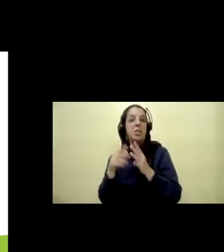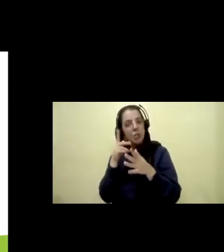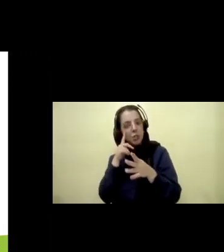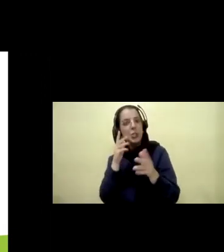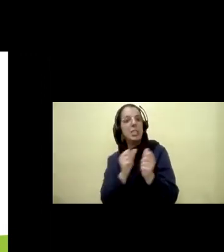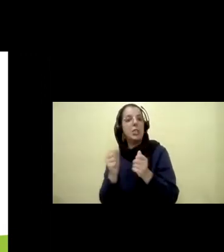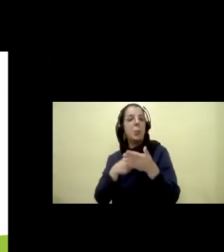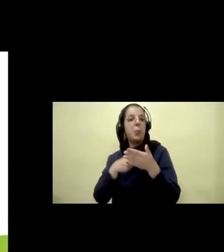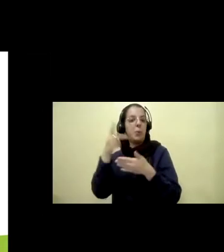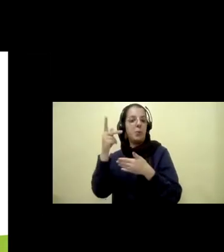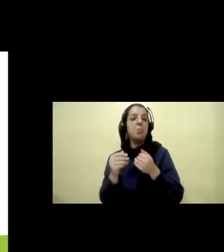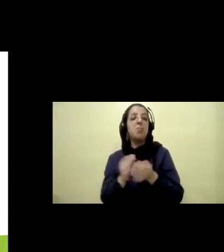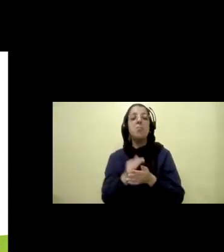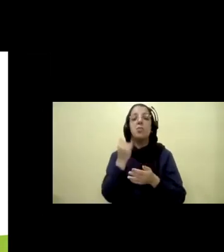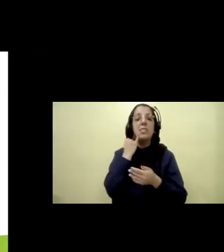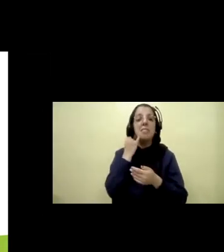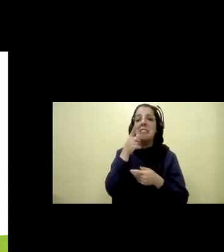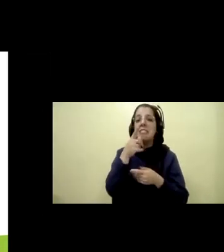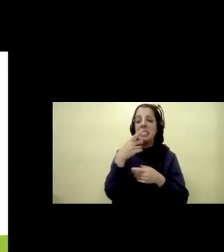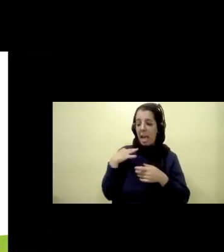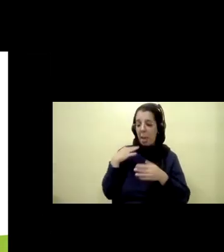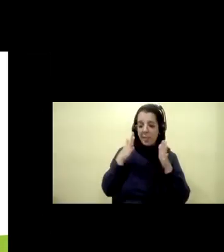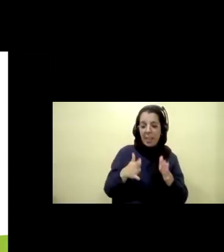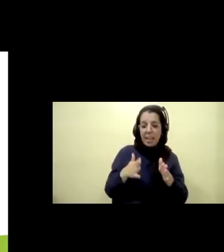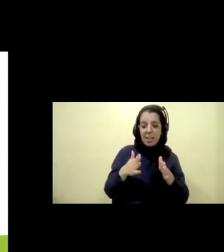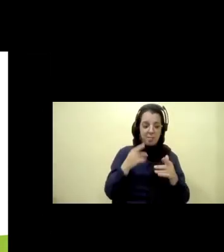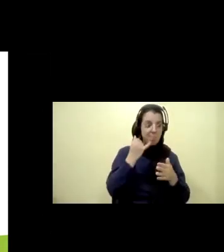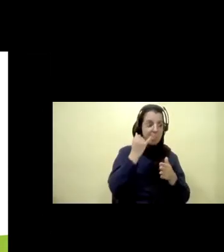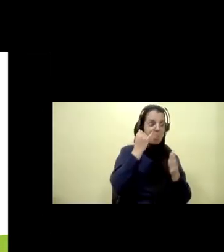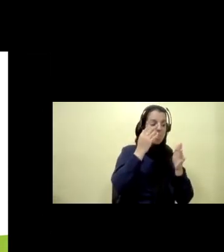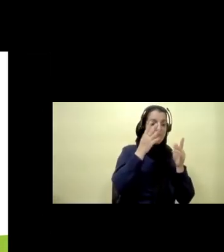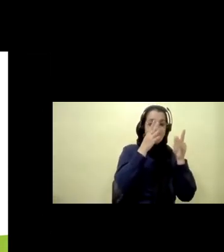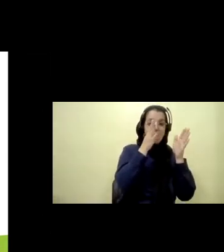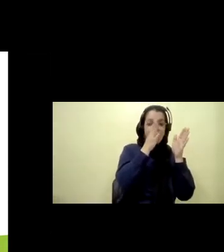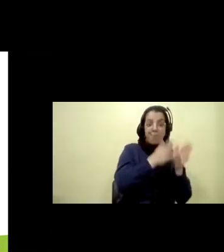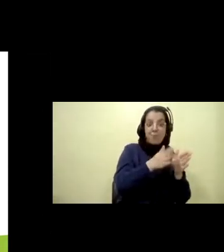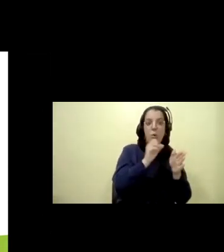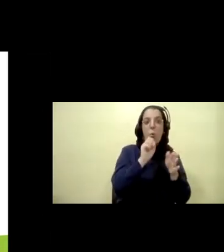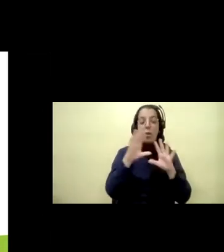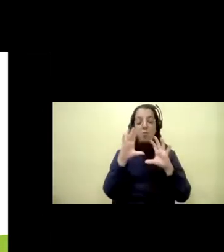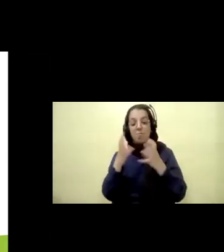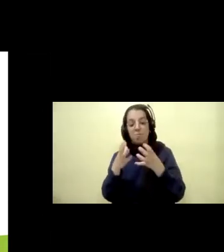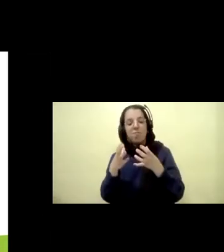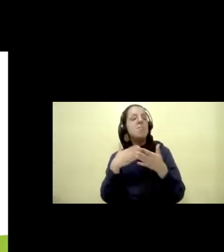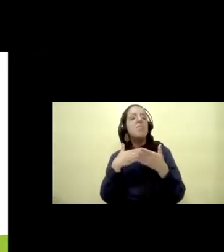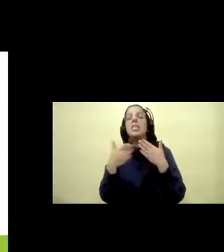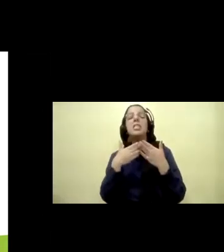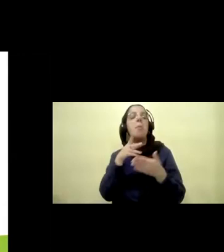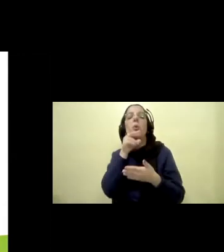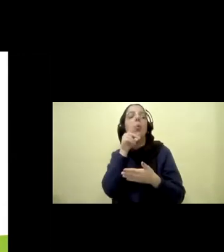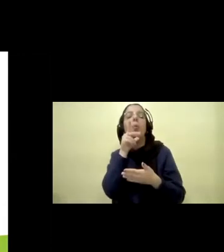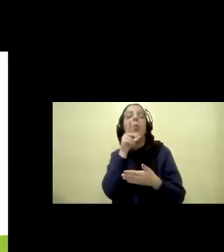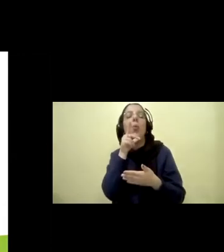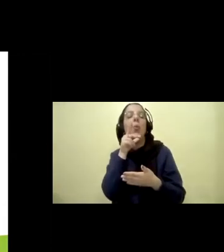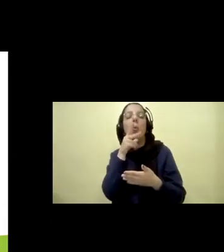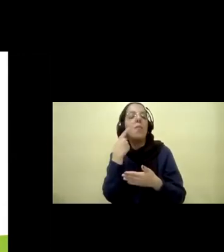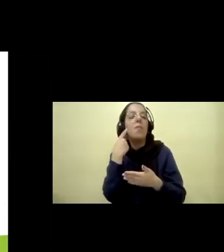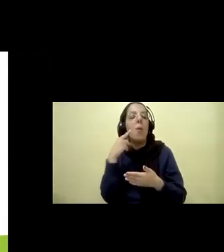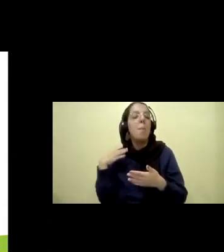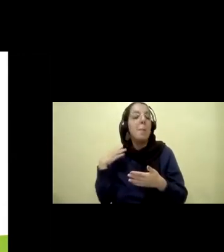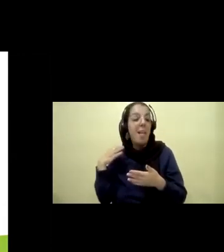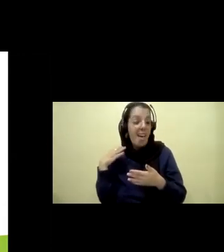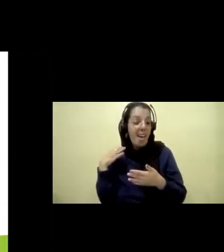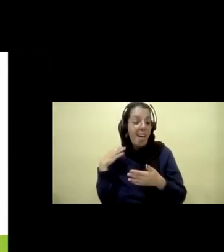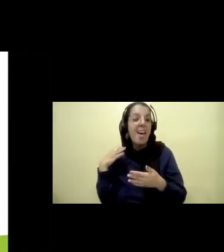collective, or an organization, whatever the entity is that you're applying for a grant, you can have